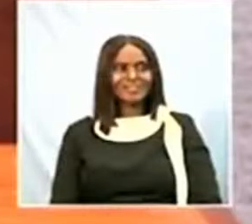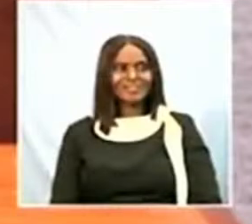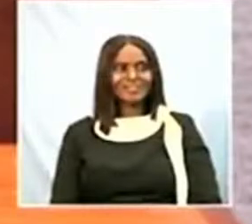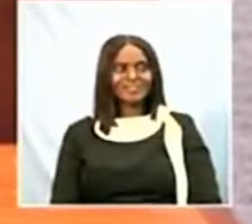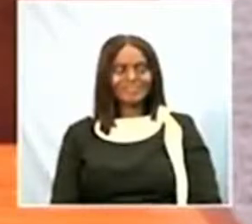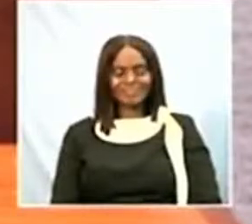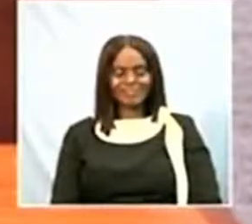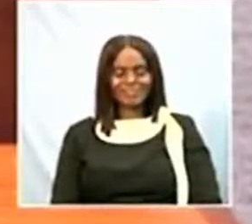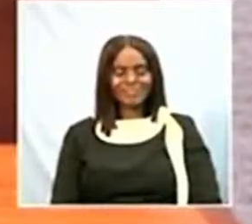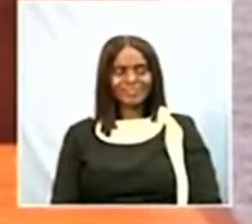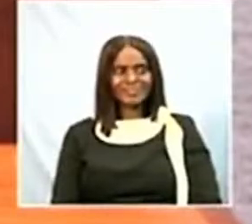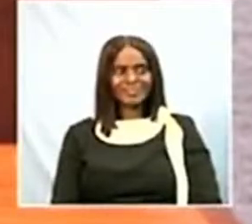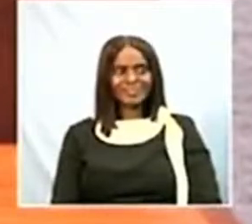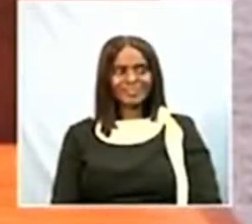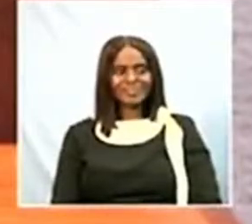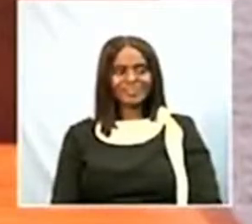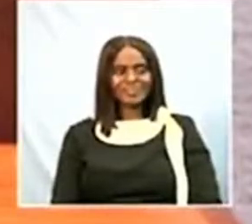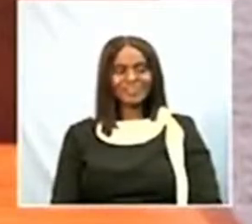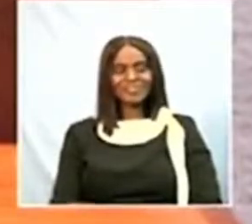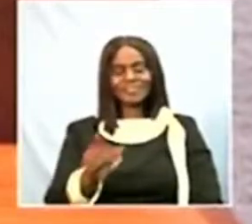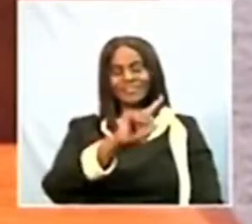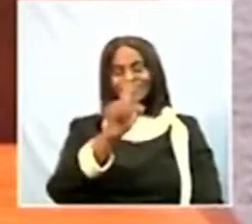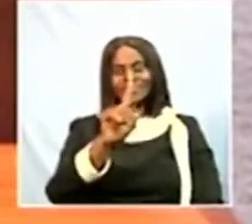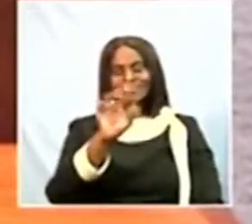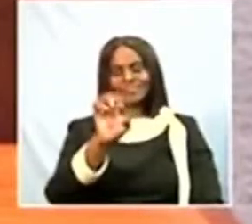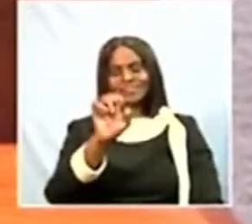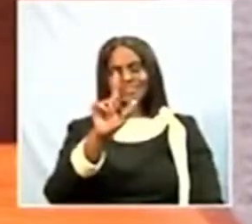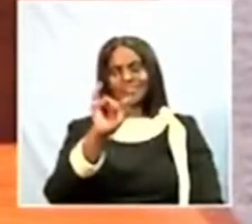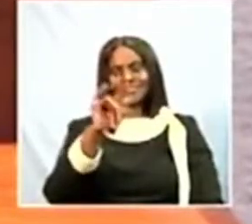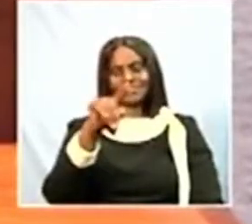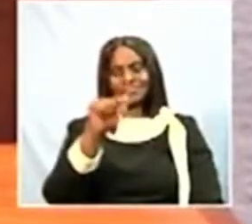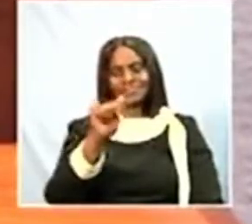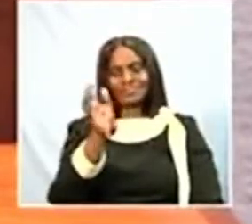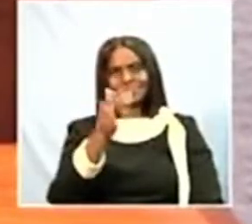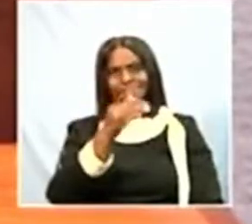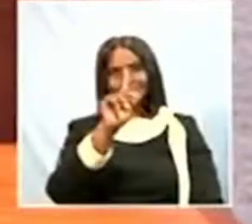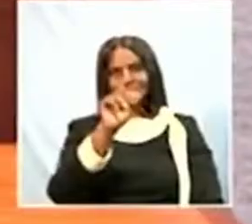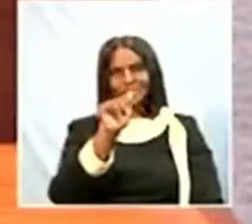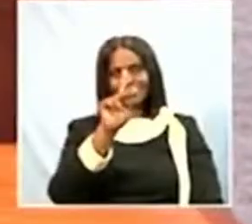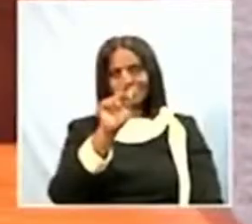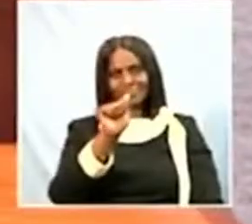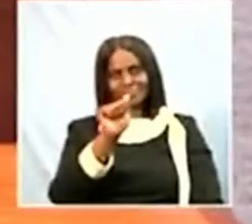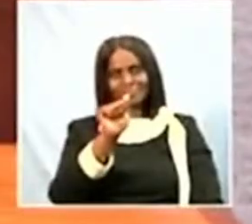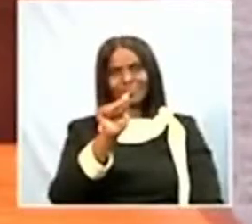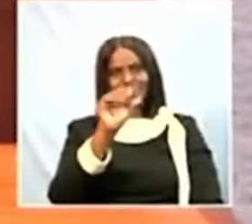Honorable Zelipa Daka, Chikankata constituency.